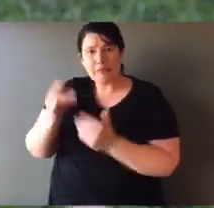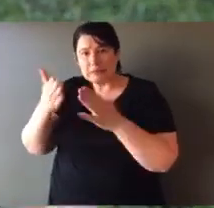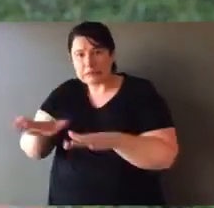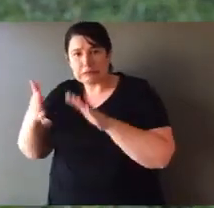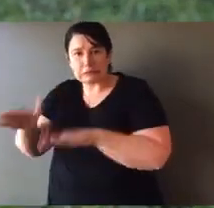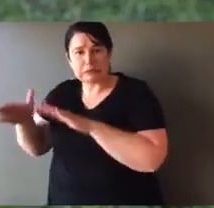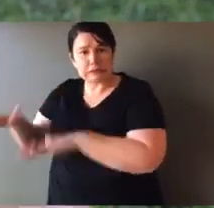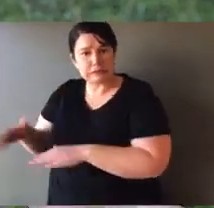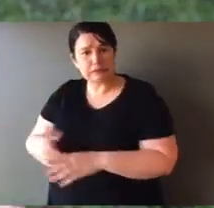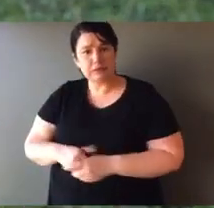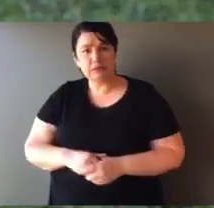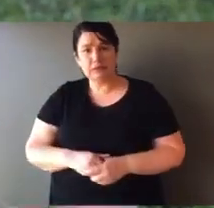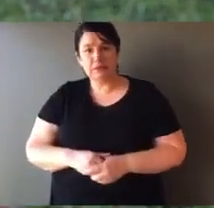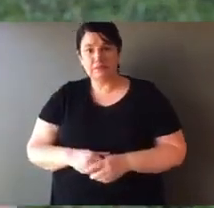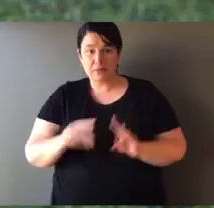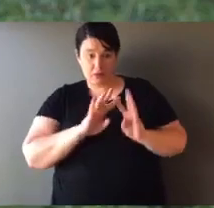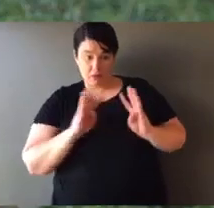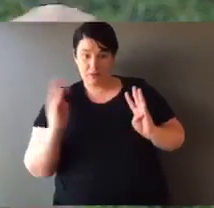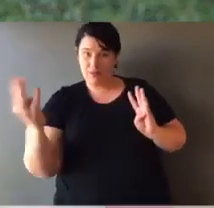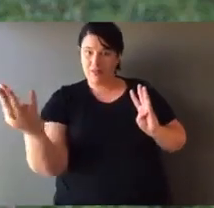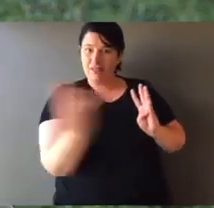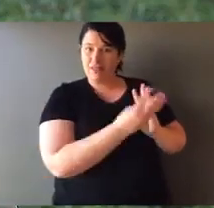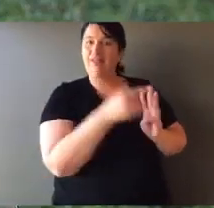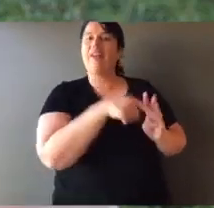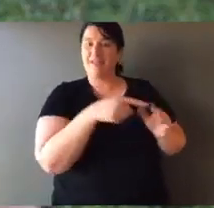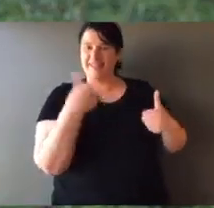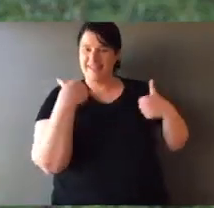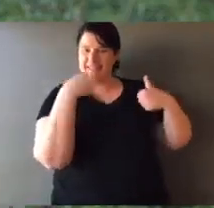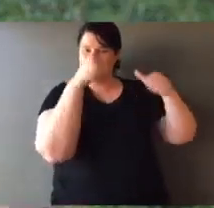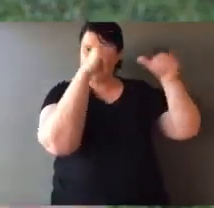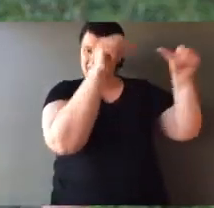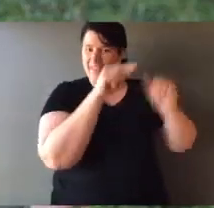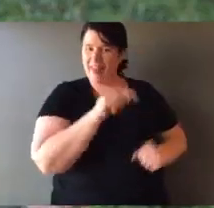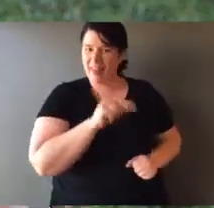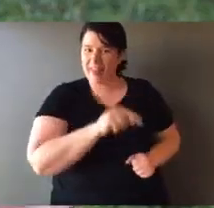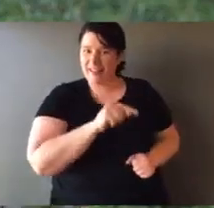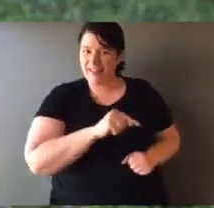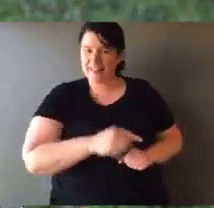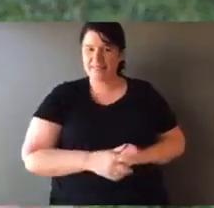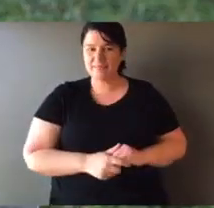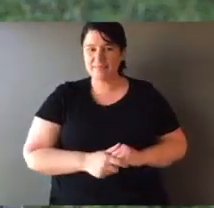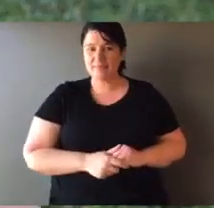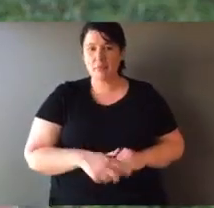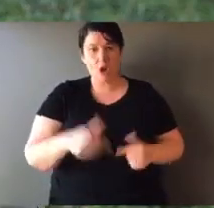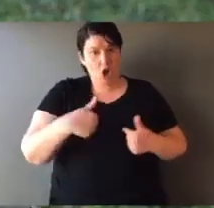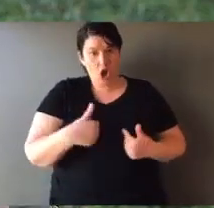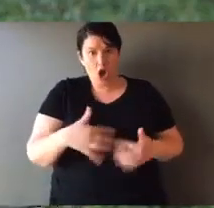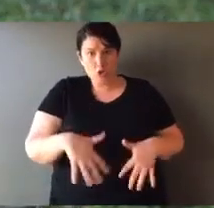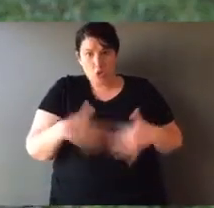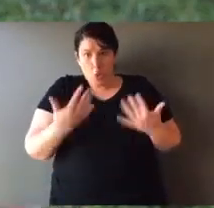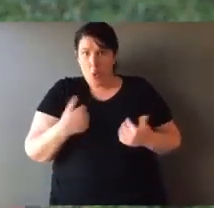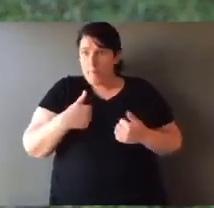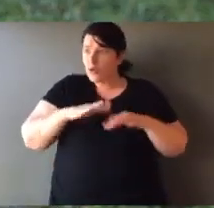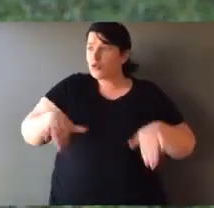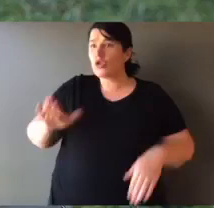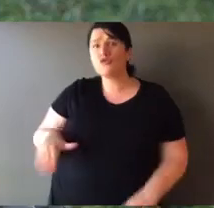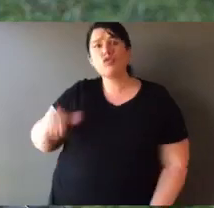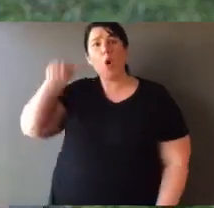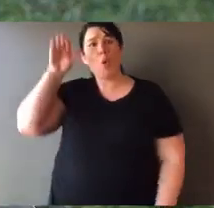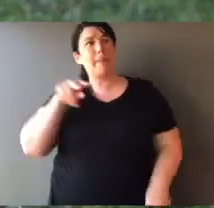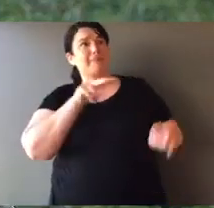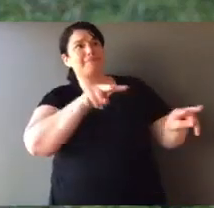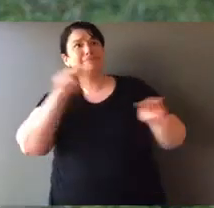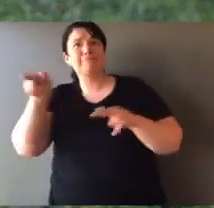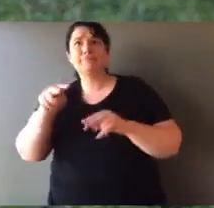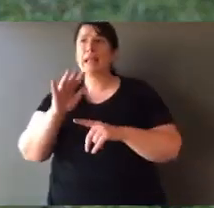mammals. A conservation fencing and the creation of islands is something that's successful. It's small scale, and believe me, I don't want